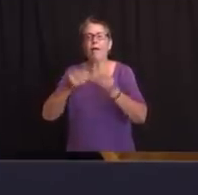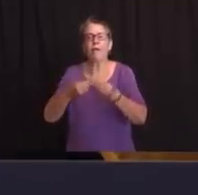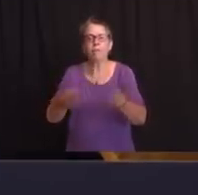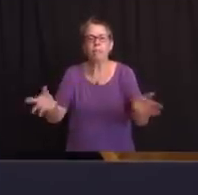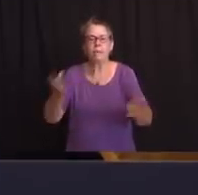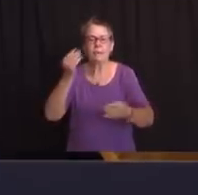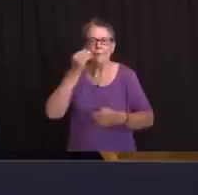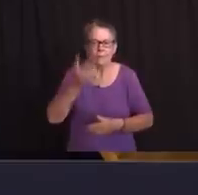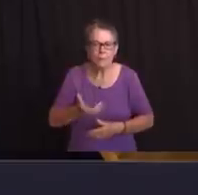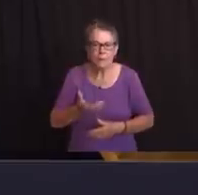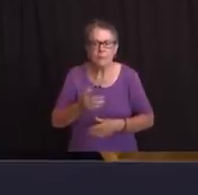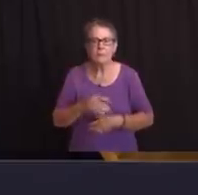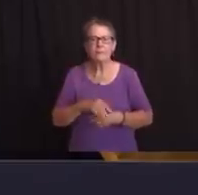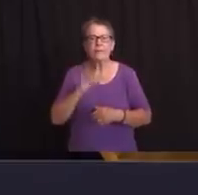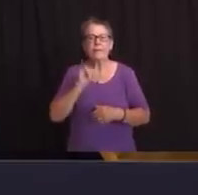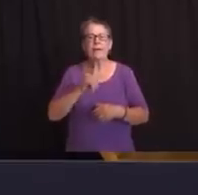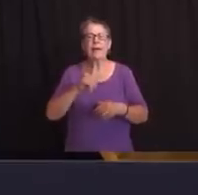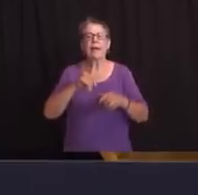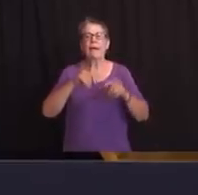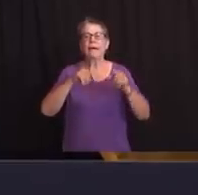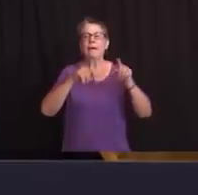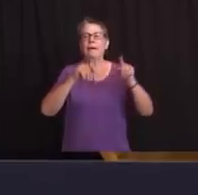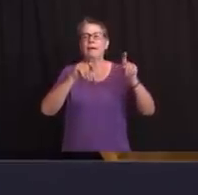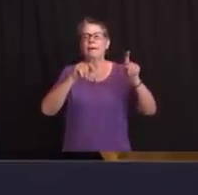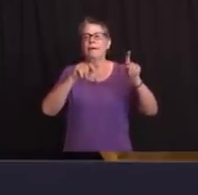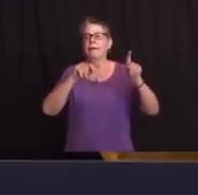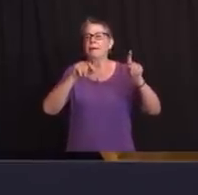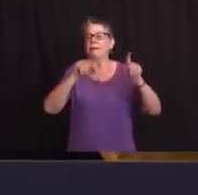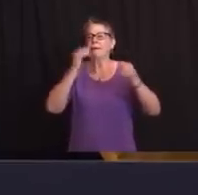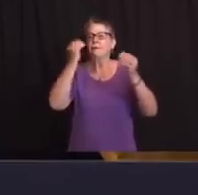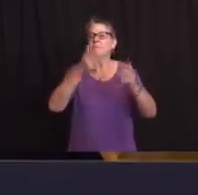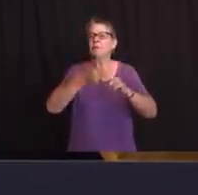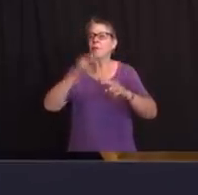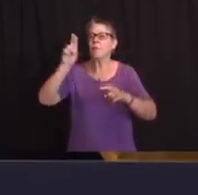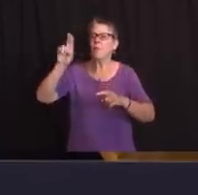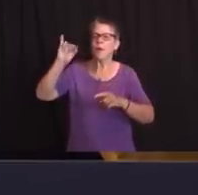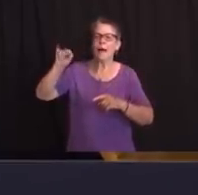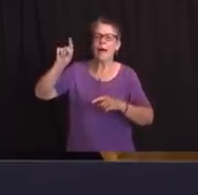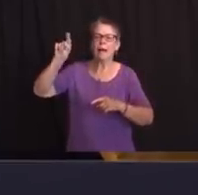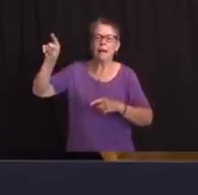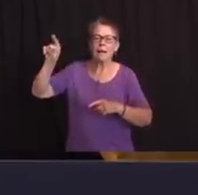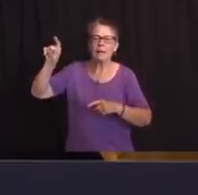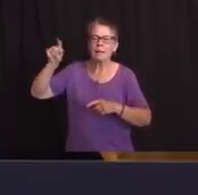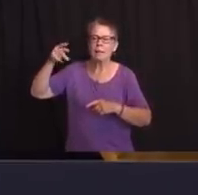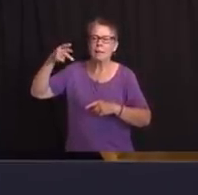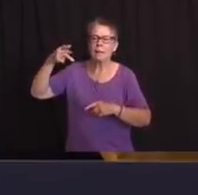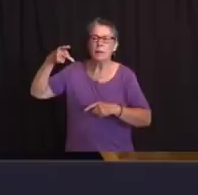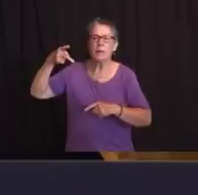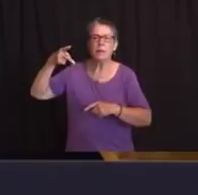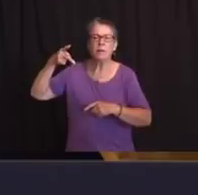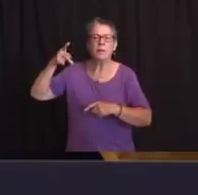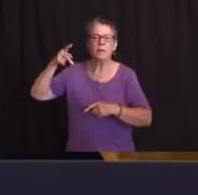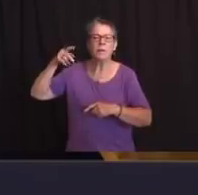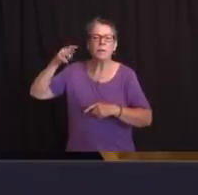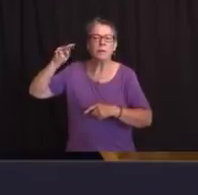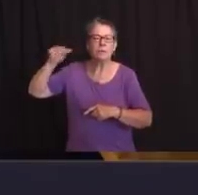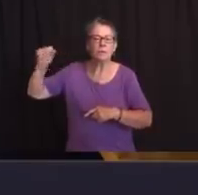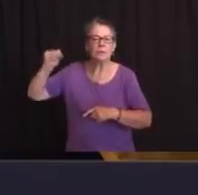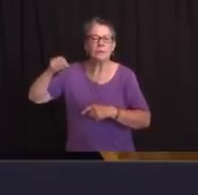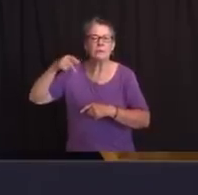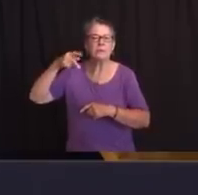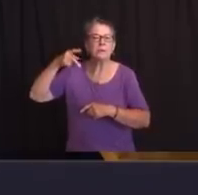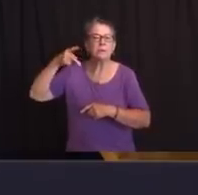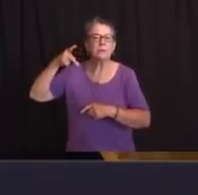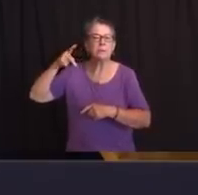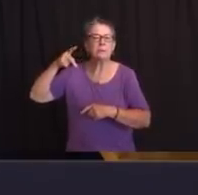to. And I love the fact you've asked this, because it's one we're getting a lot. Wait a minute, I got vaccinated, but